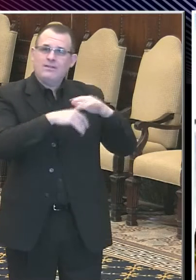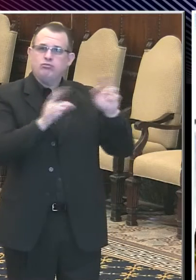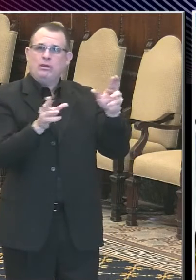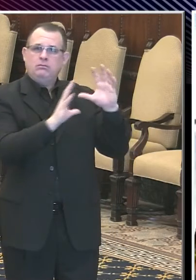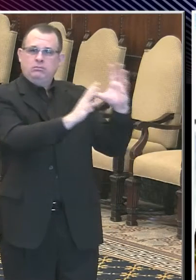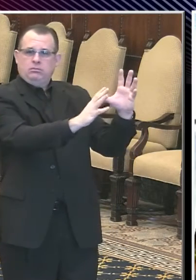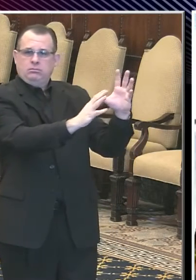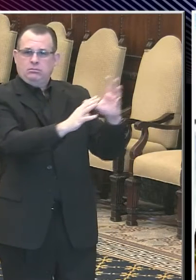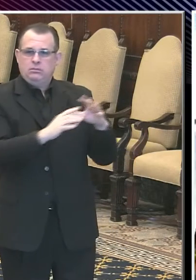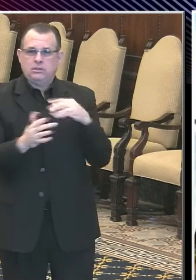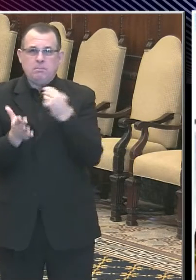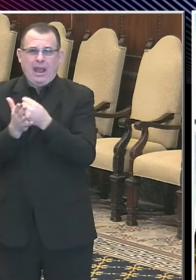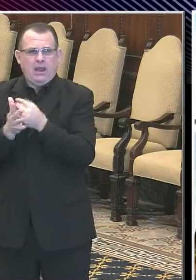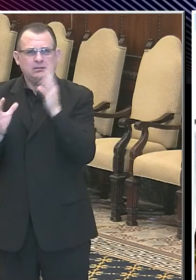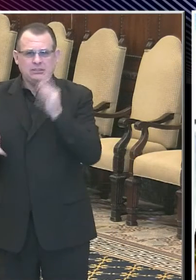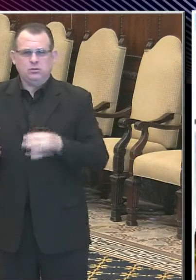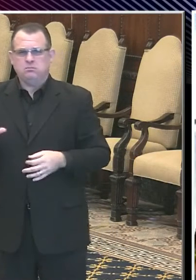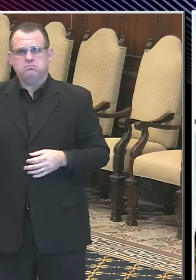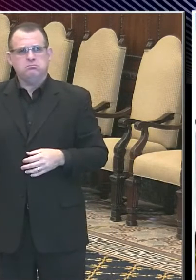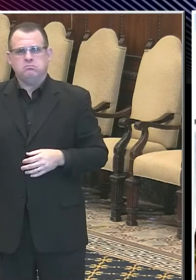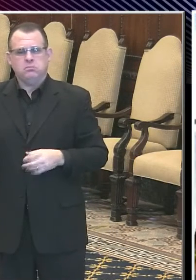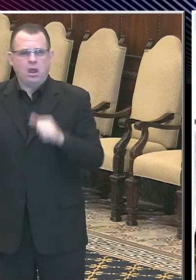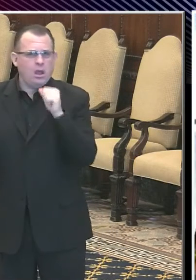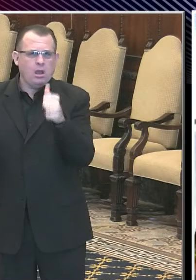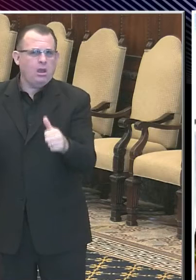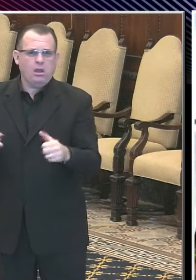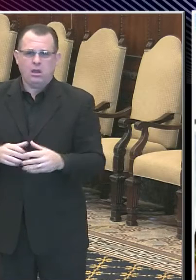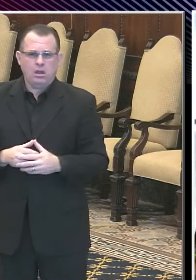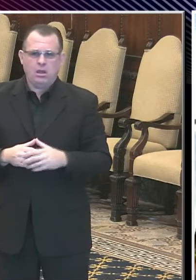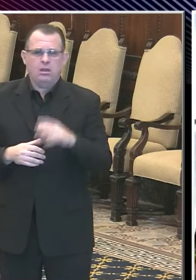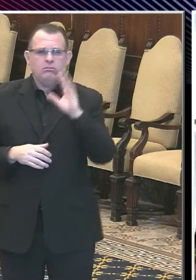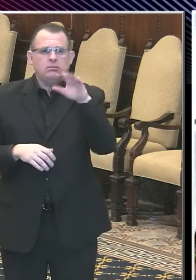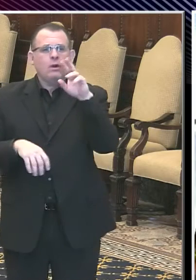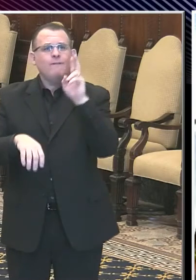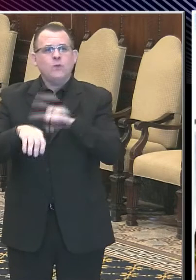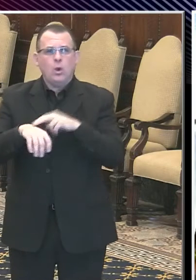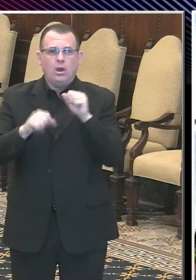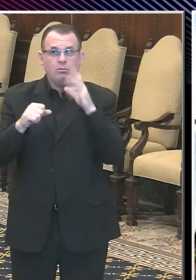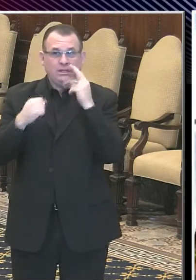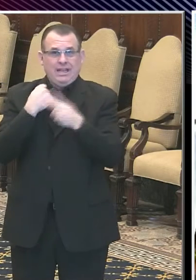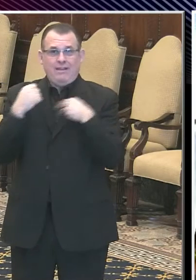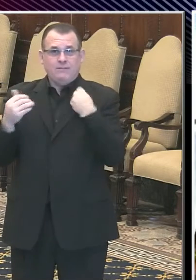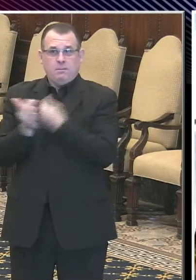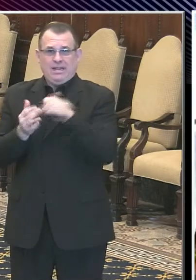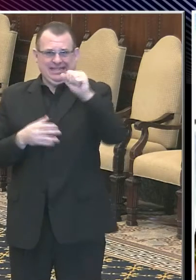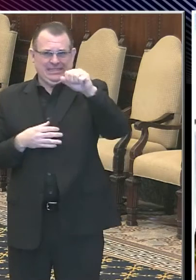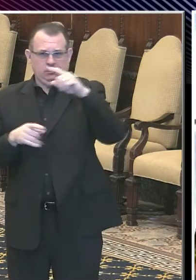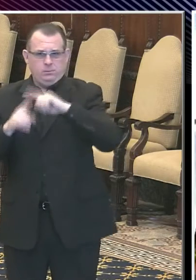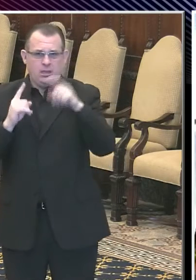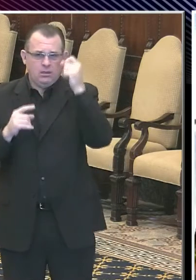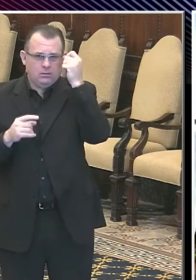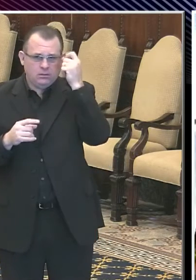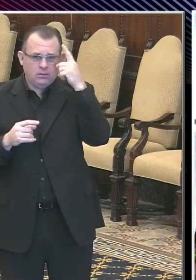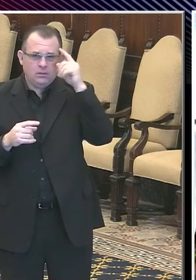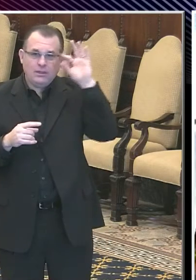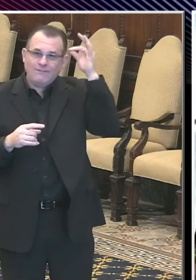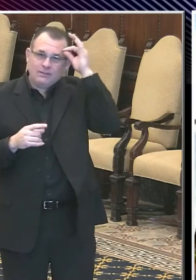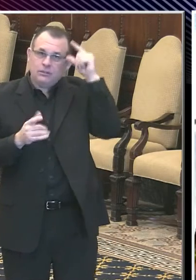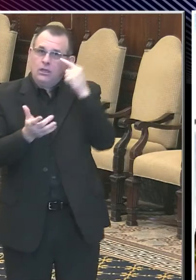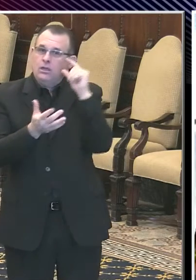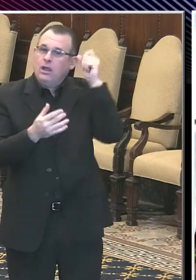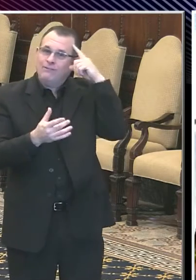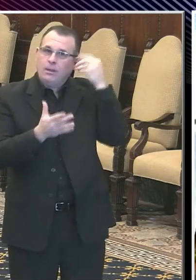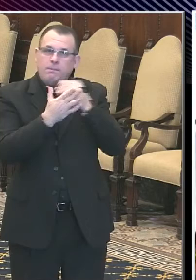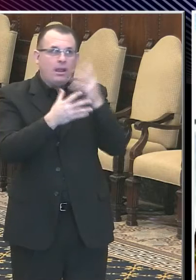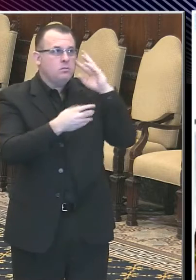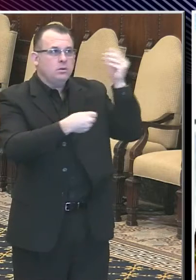decision. Certainly it does save money. That money we do expect to be reimbursed by the federal government, so that this